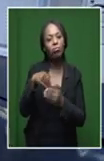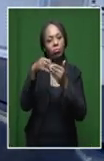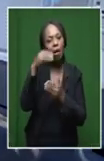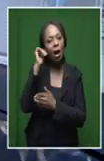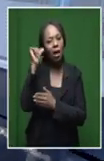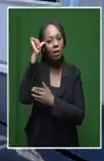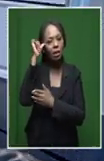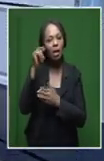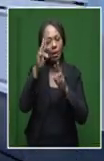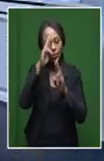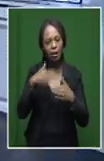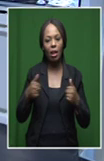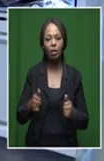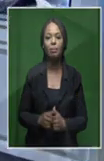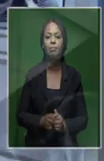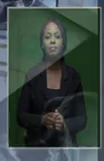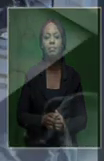health. See you now.